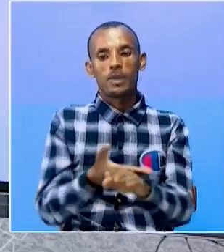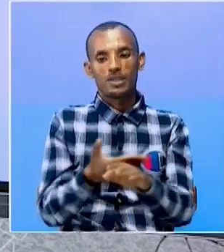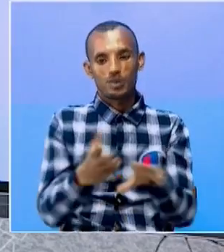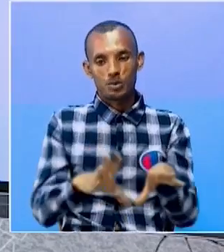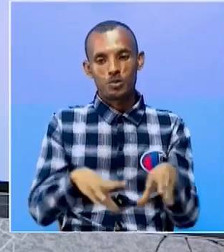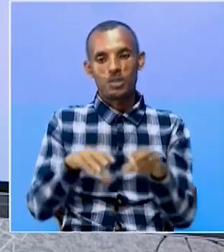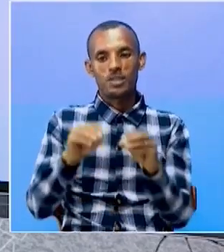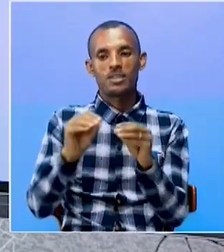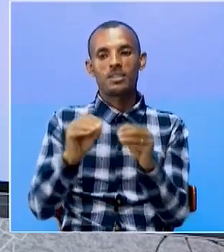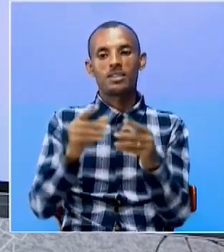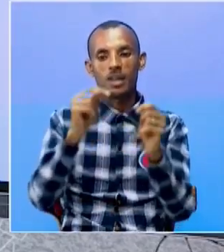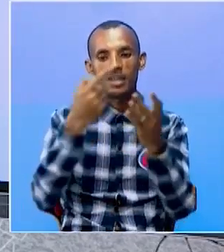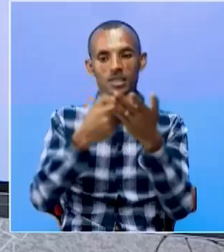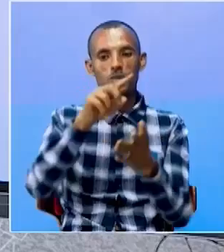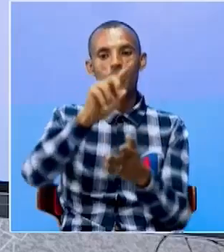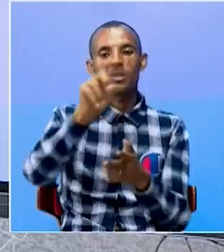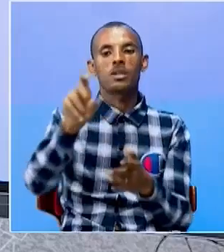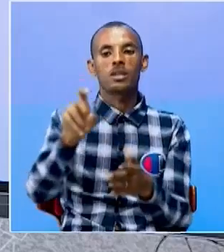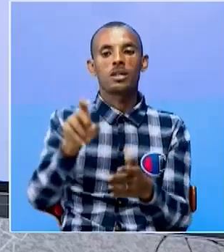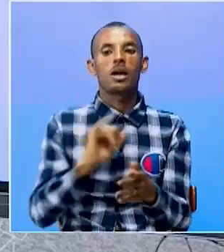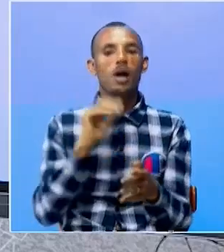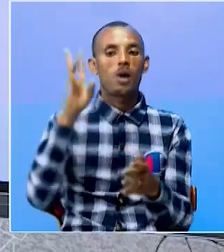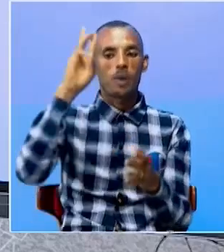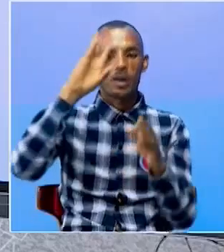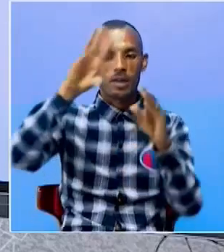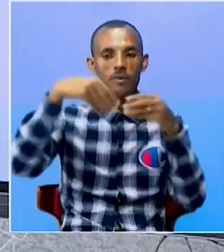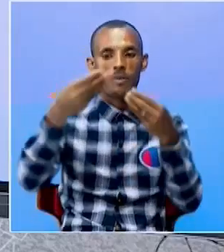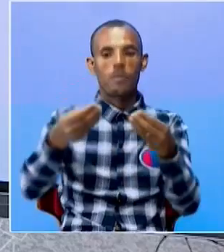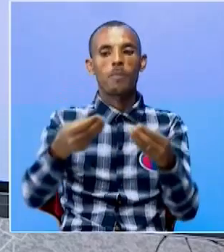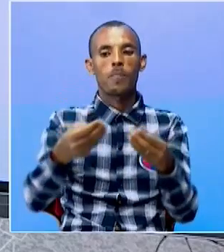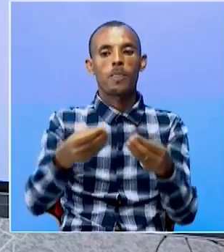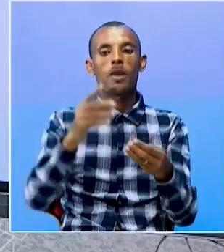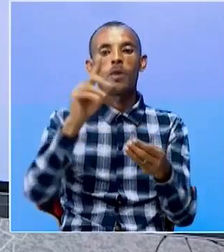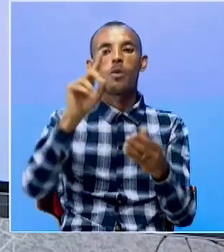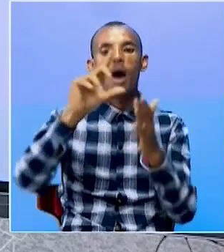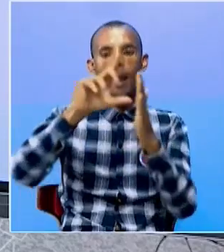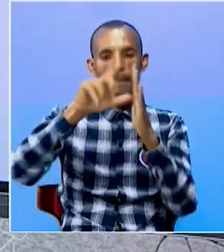students, try this question. I will give you 1 minute to